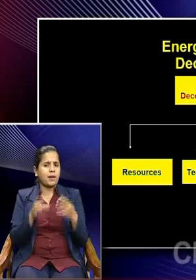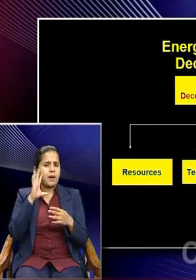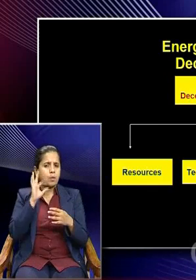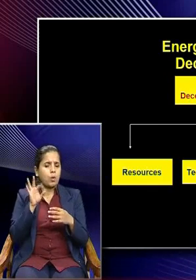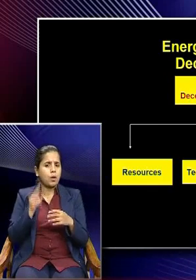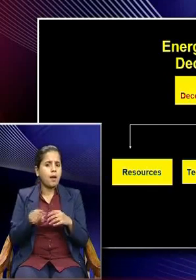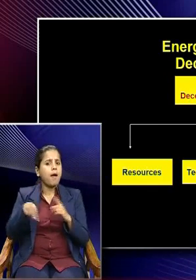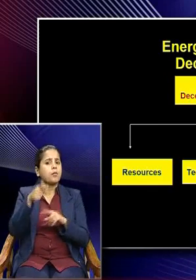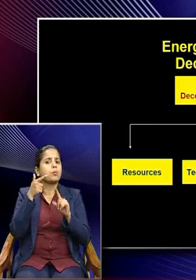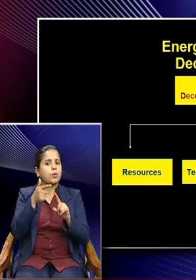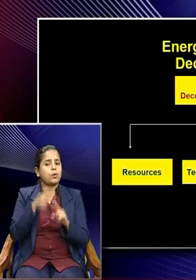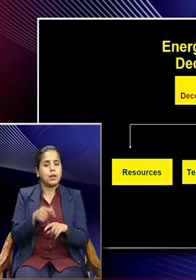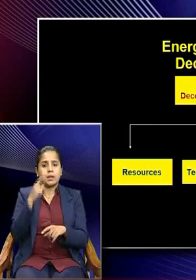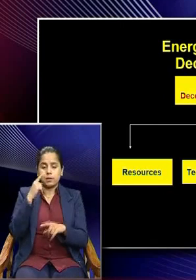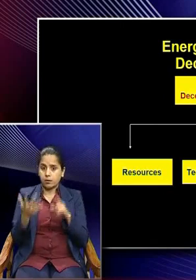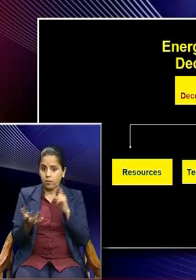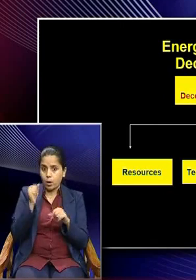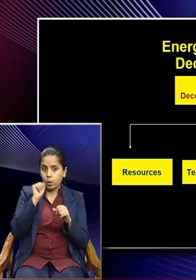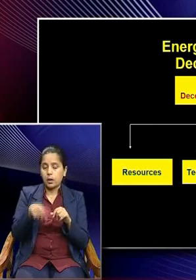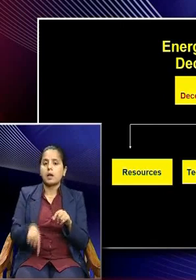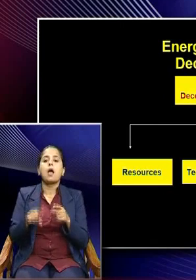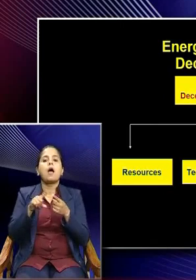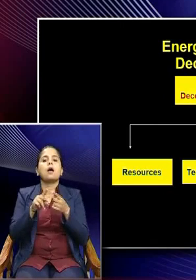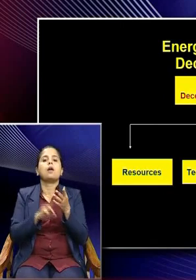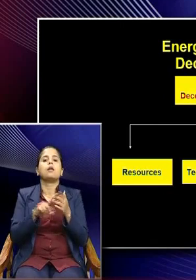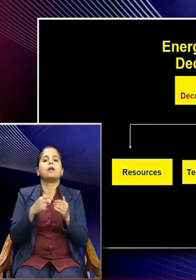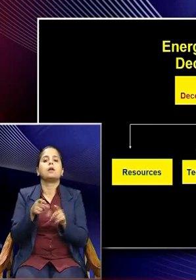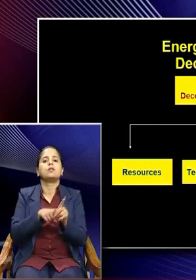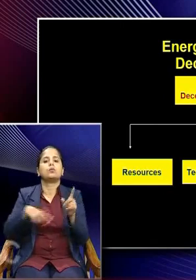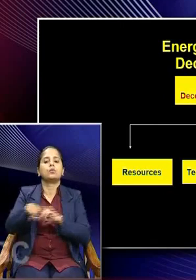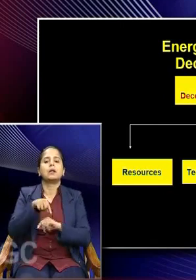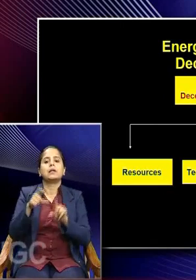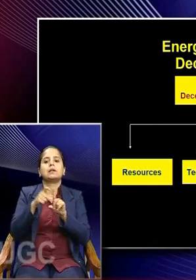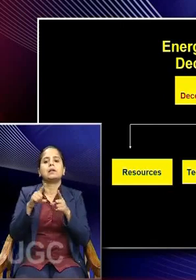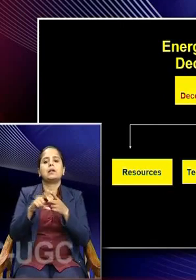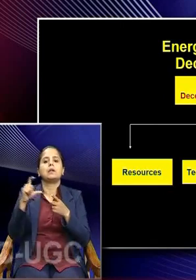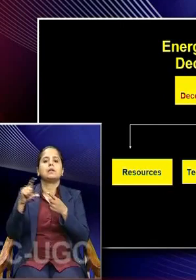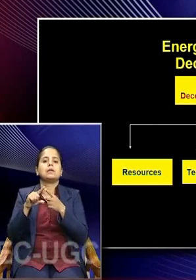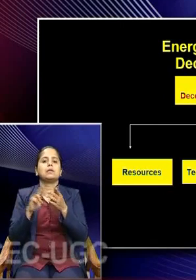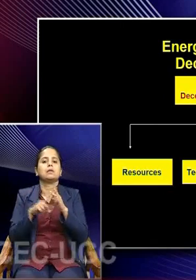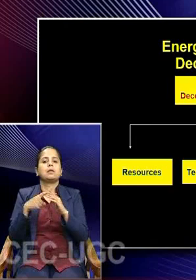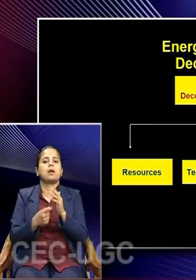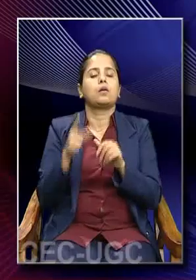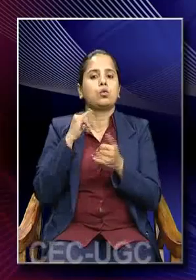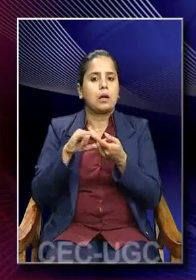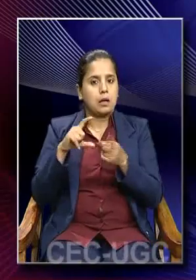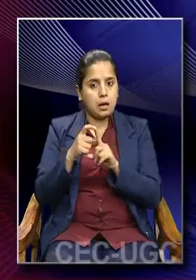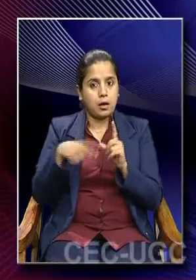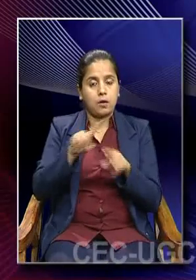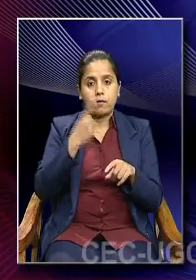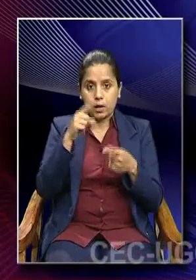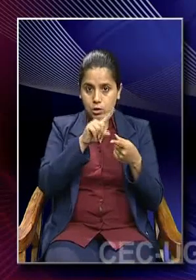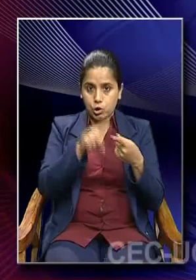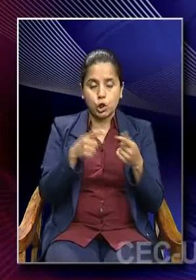will determine the energy system which is decentralized. First of all are the resources,